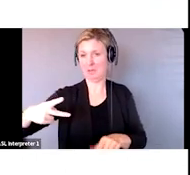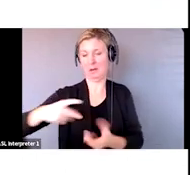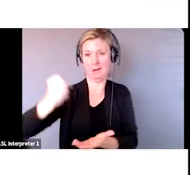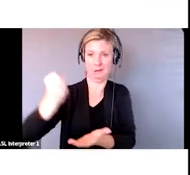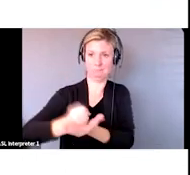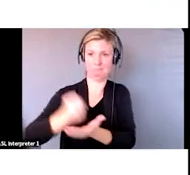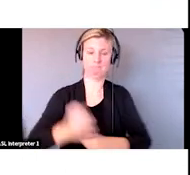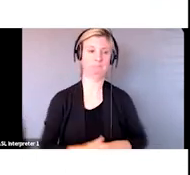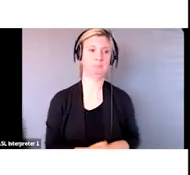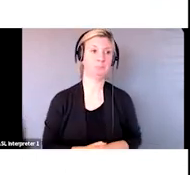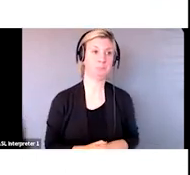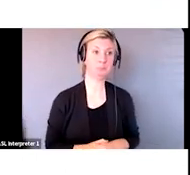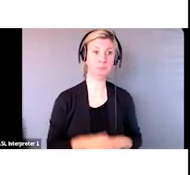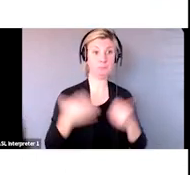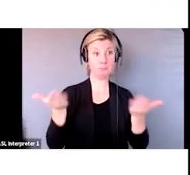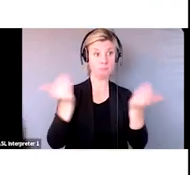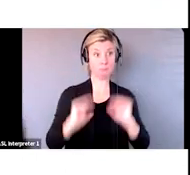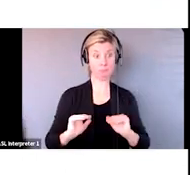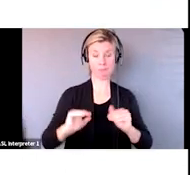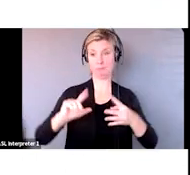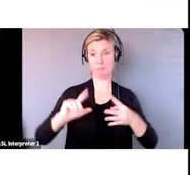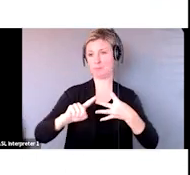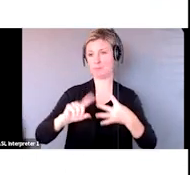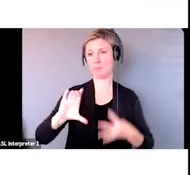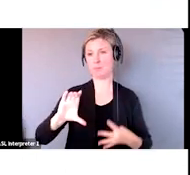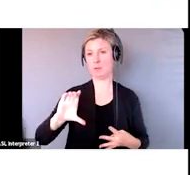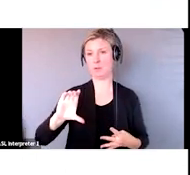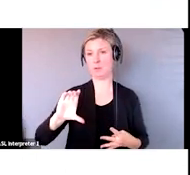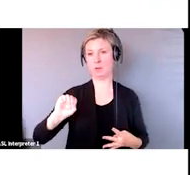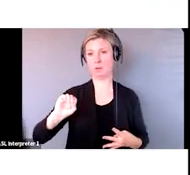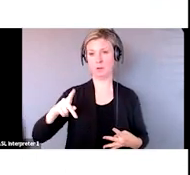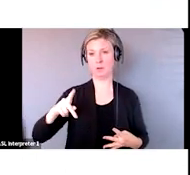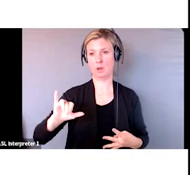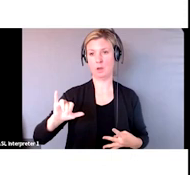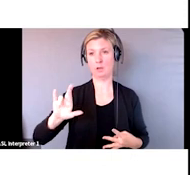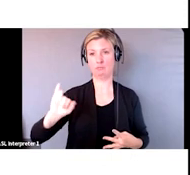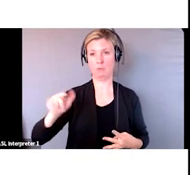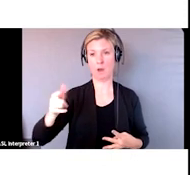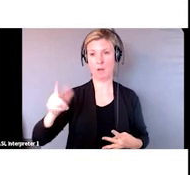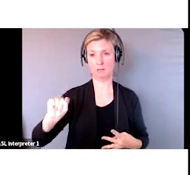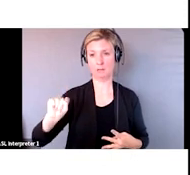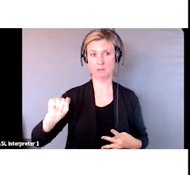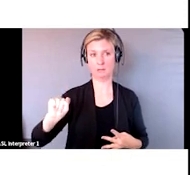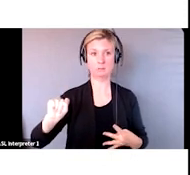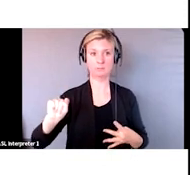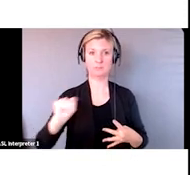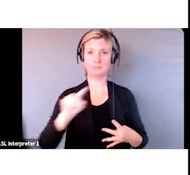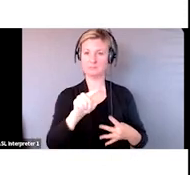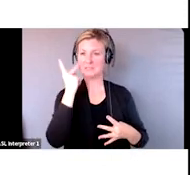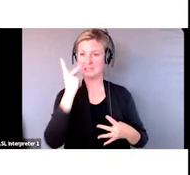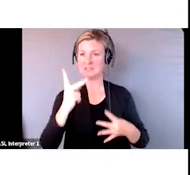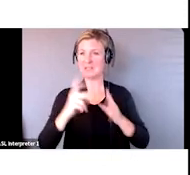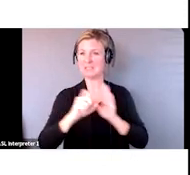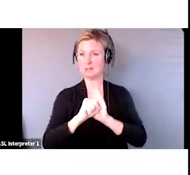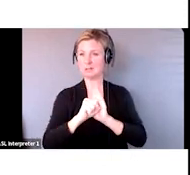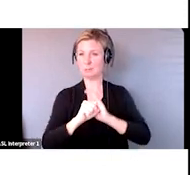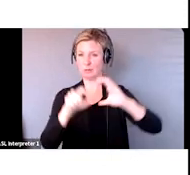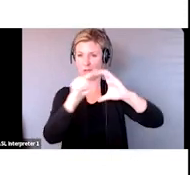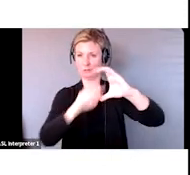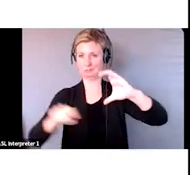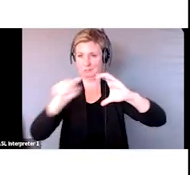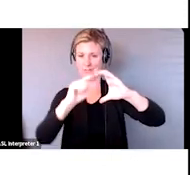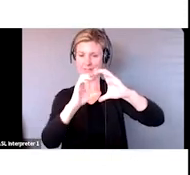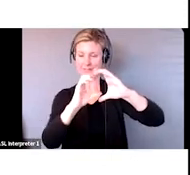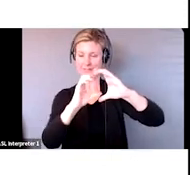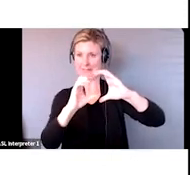Next, we'll talk about copyrights. So copyrights protect things, and you'll recognize the copyright symbol, which I've had right there, the C